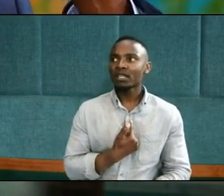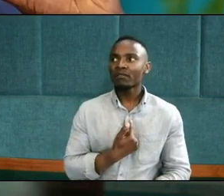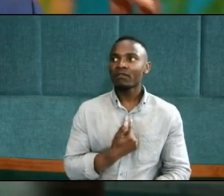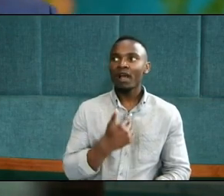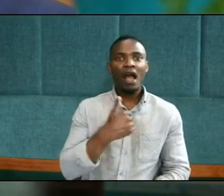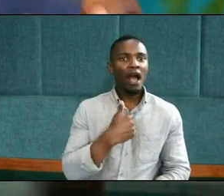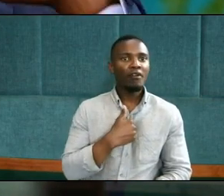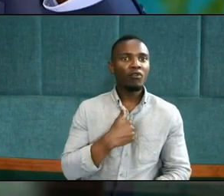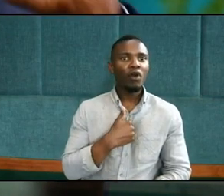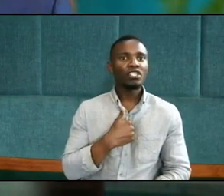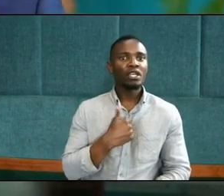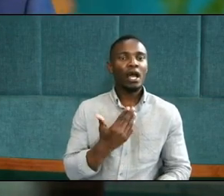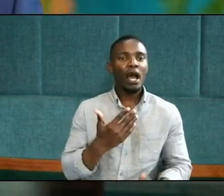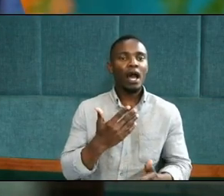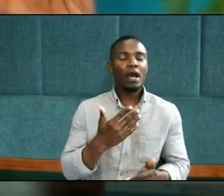have challenges